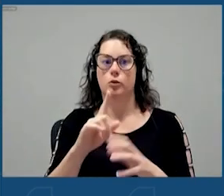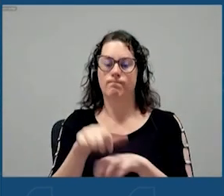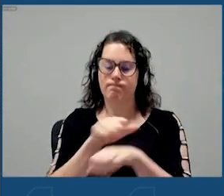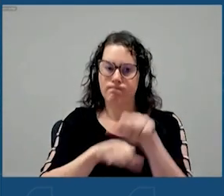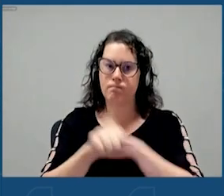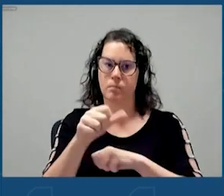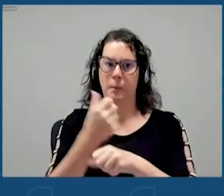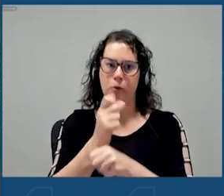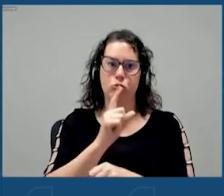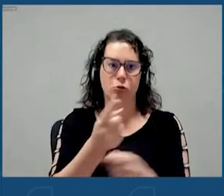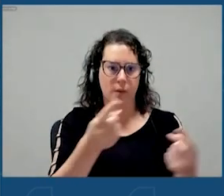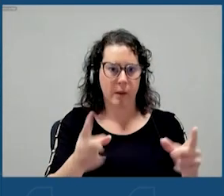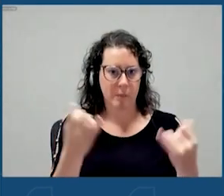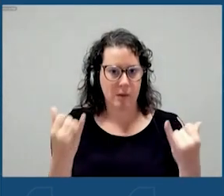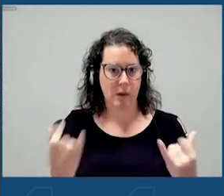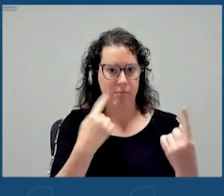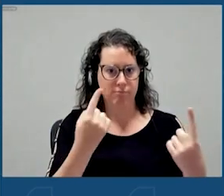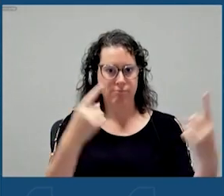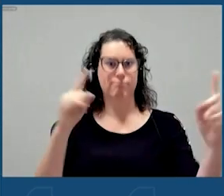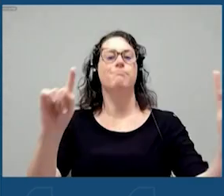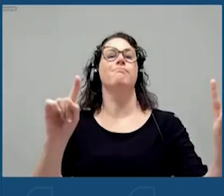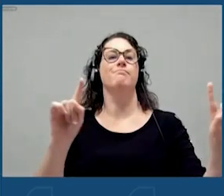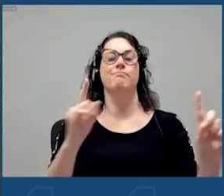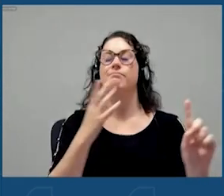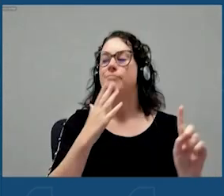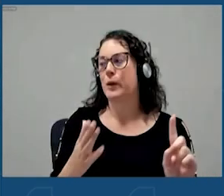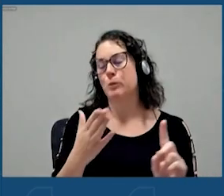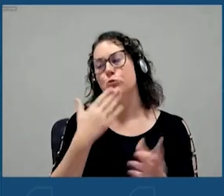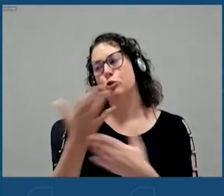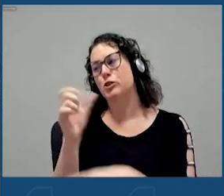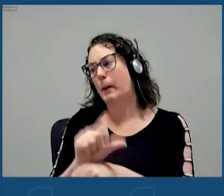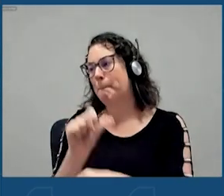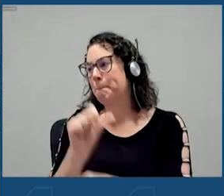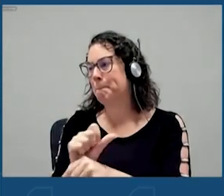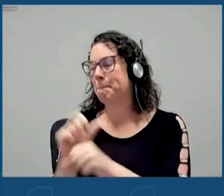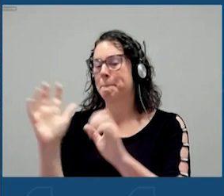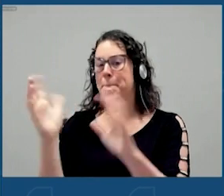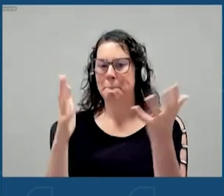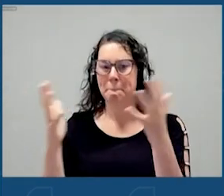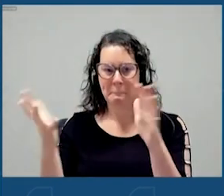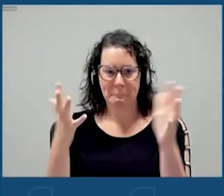happen today and bringing this to fruition. Well done.